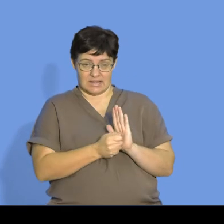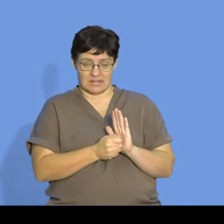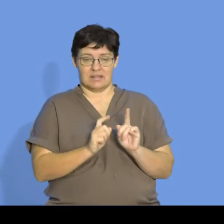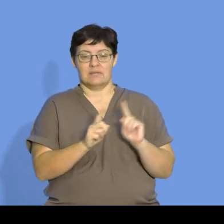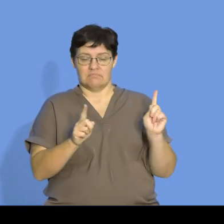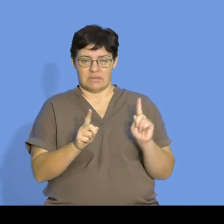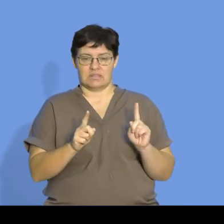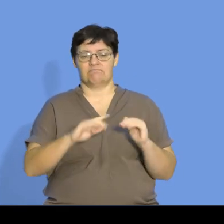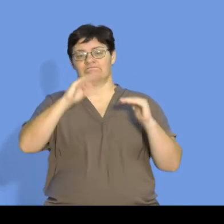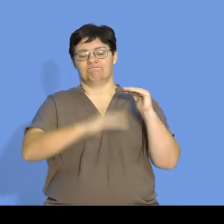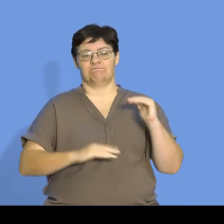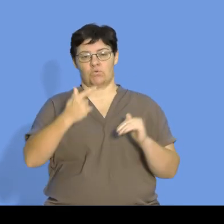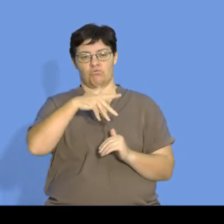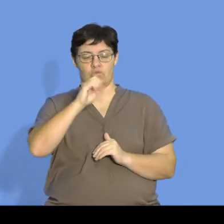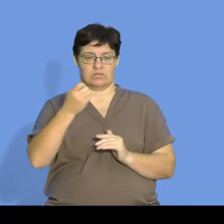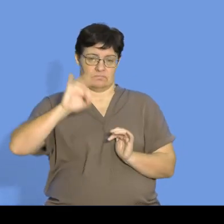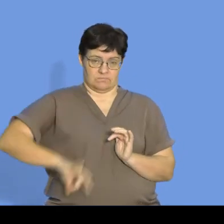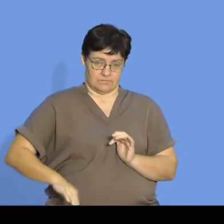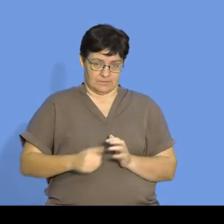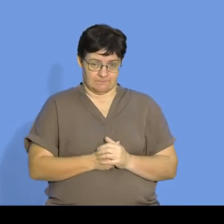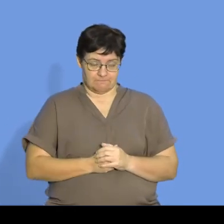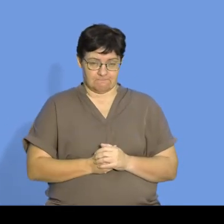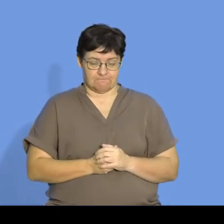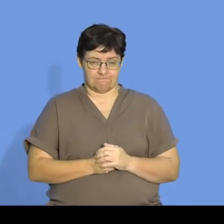a decrease in your gross profit.